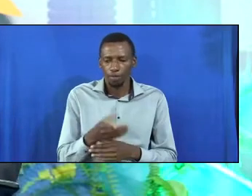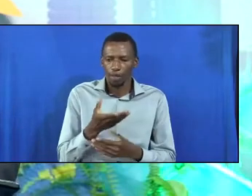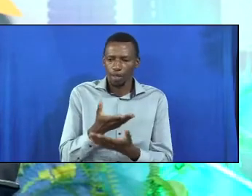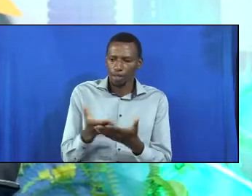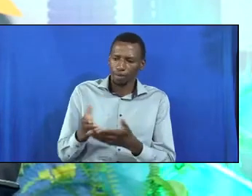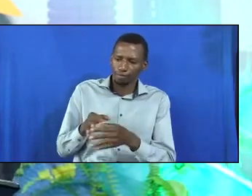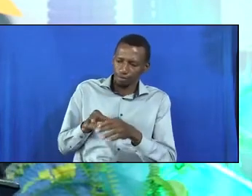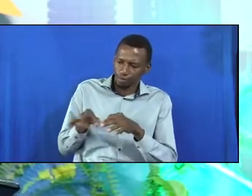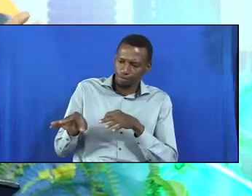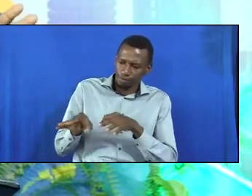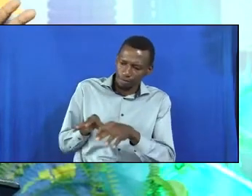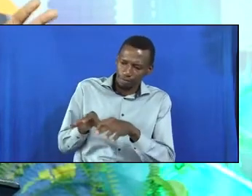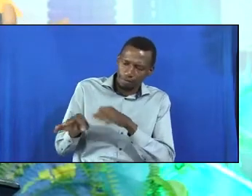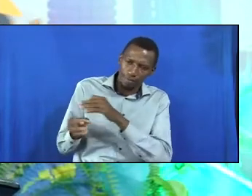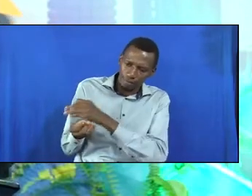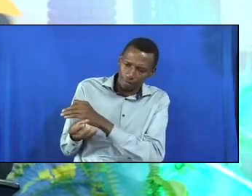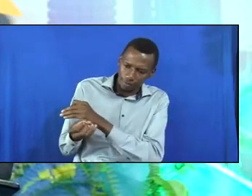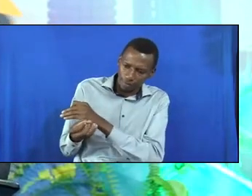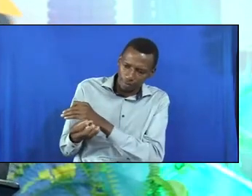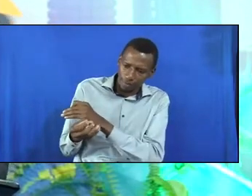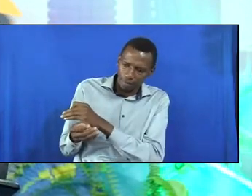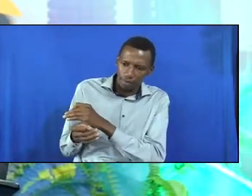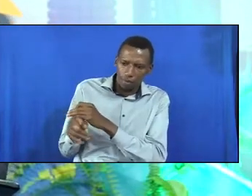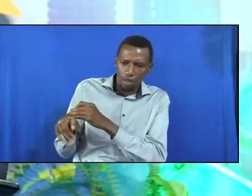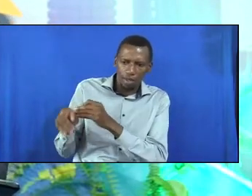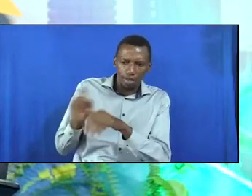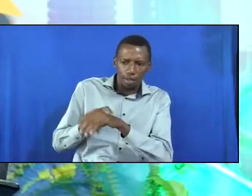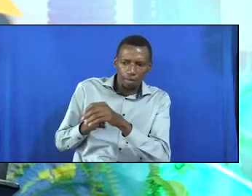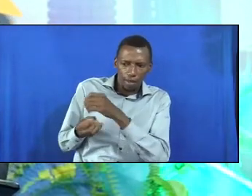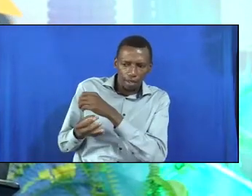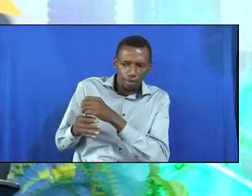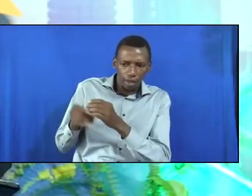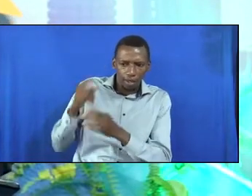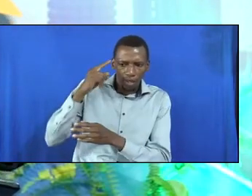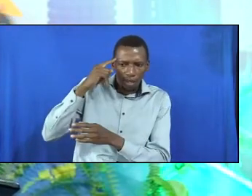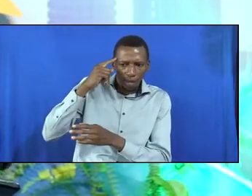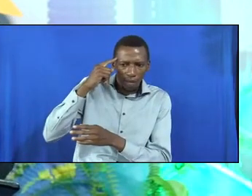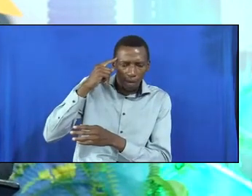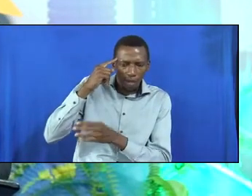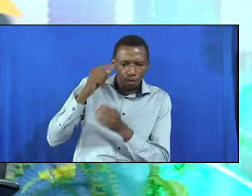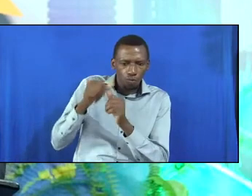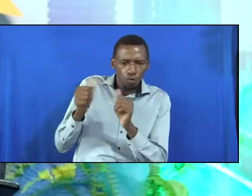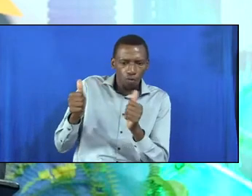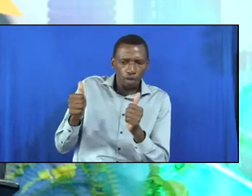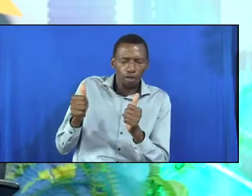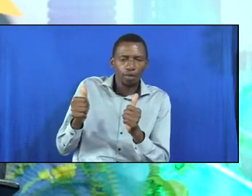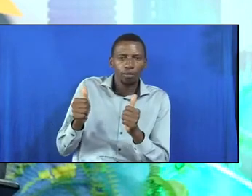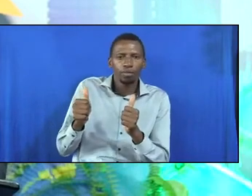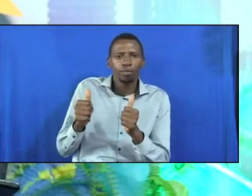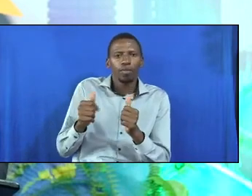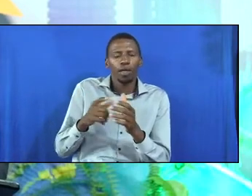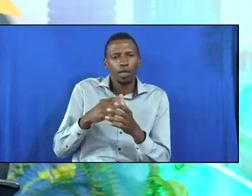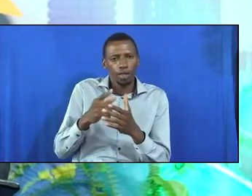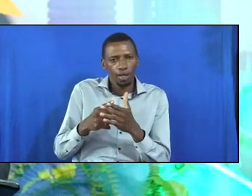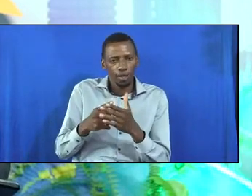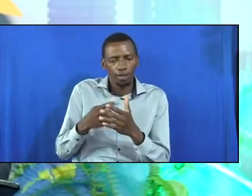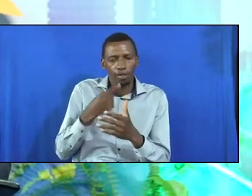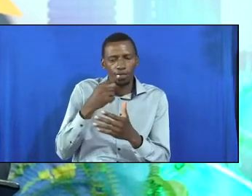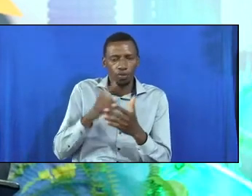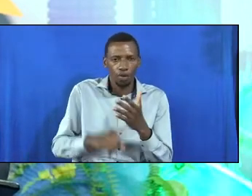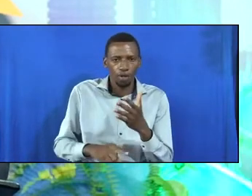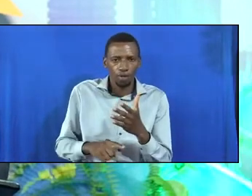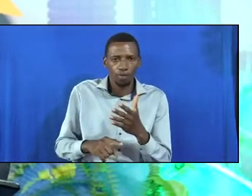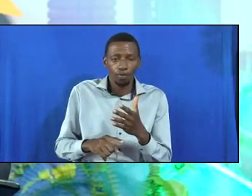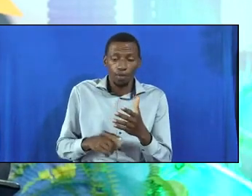explained to him. At that time, he seemed to be sober. Then they said, "One more time,